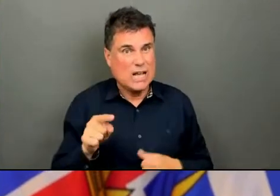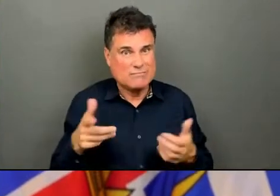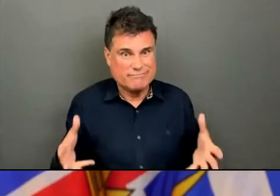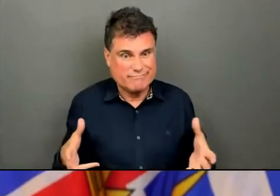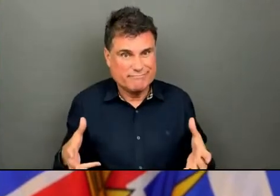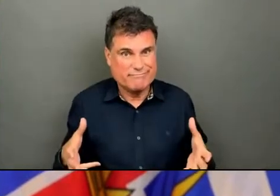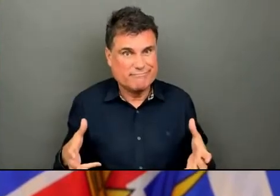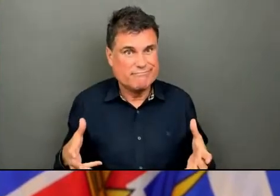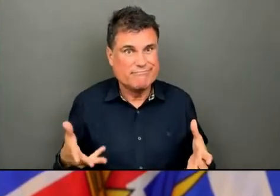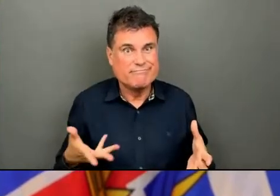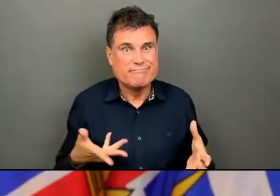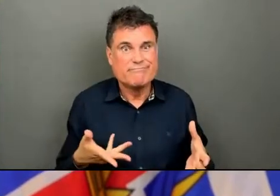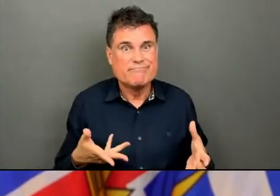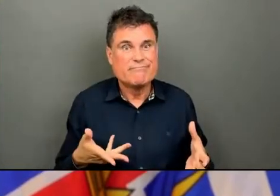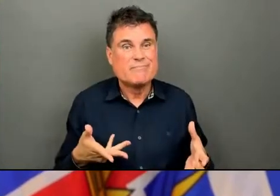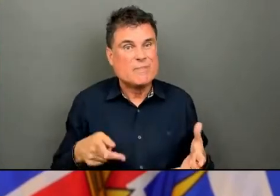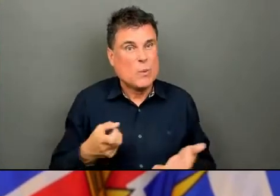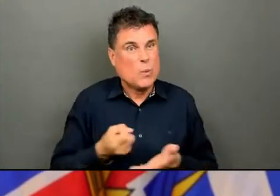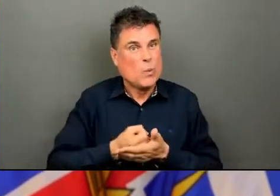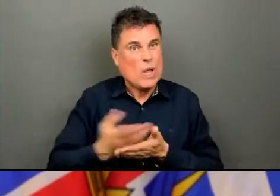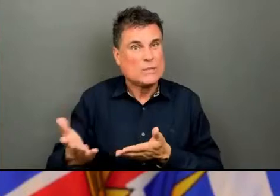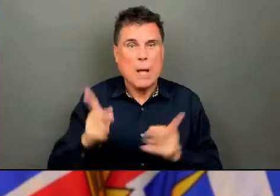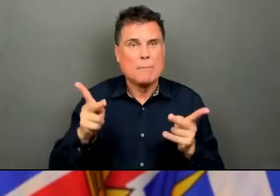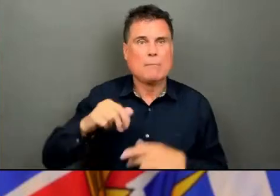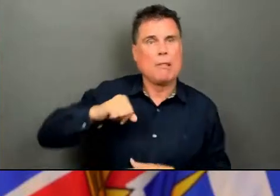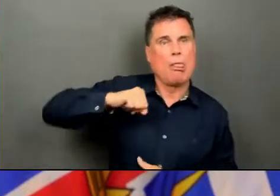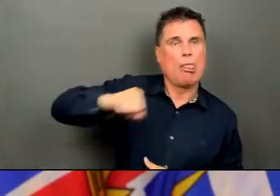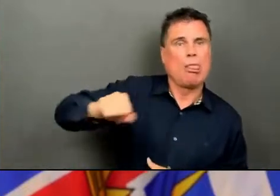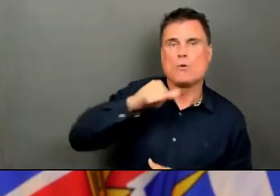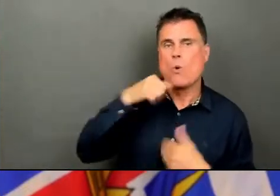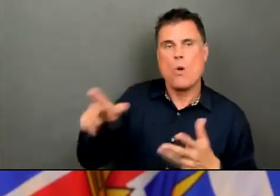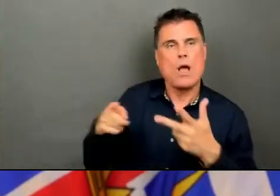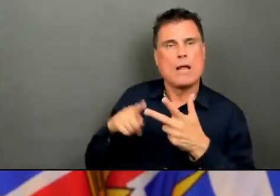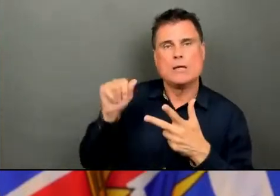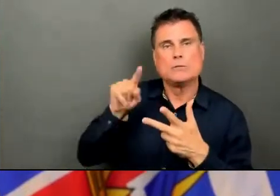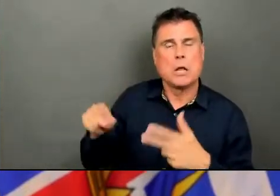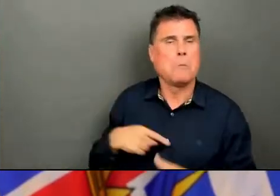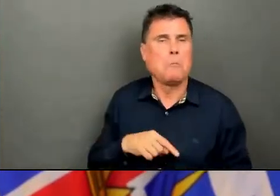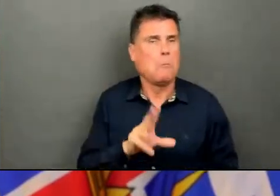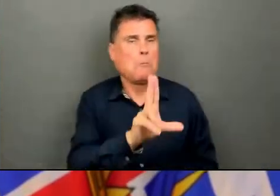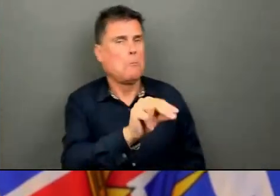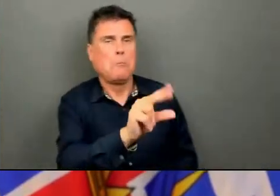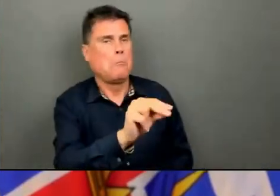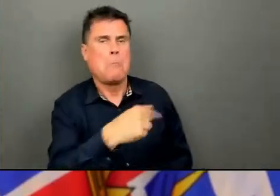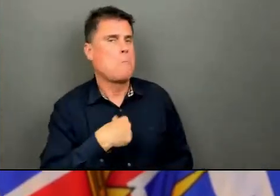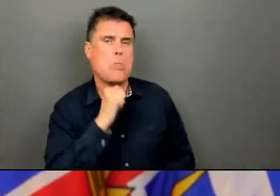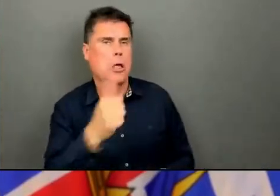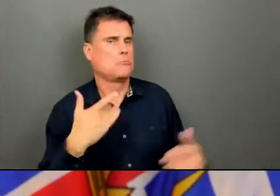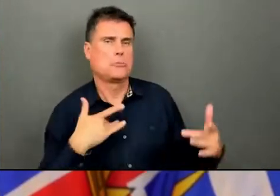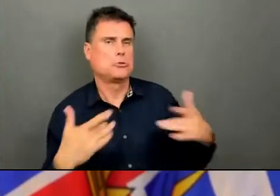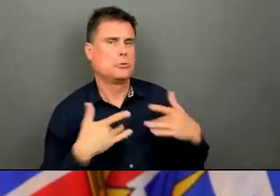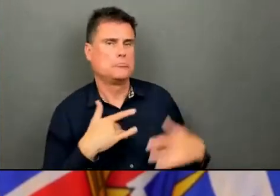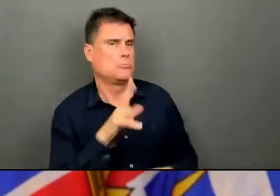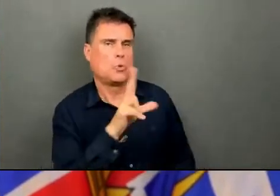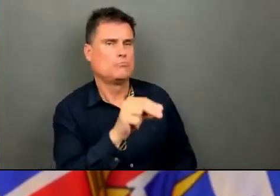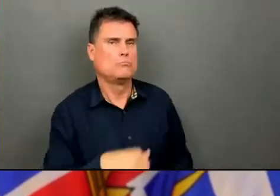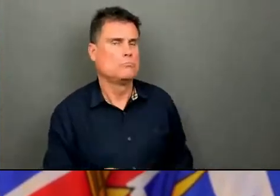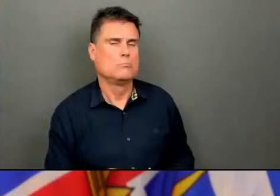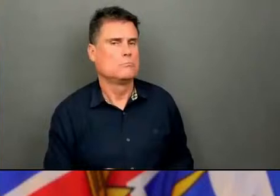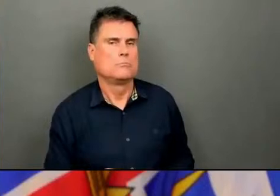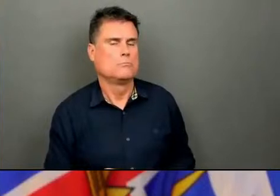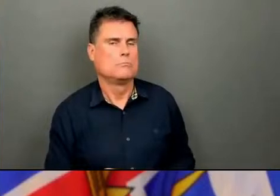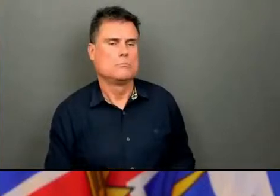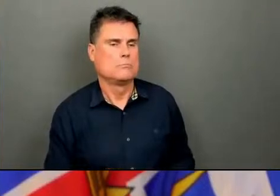be wasted? Yeah, so not yet, no. I think, you know, this is an attempt to try and give